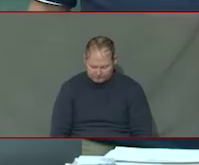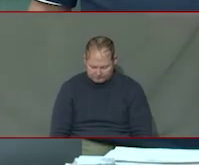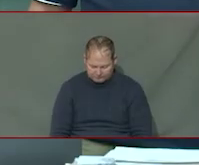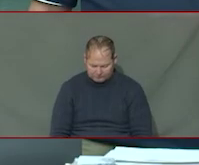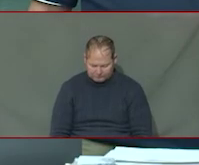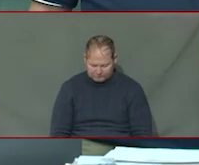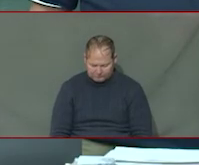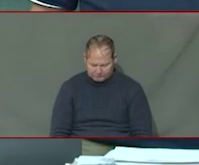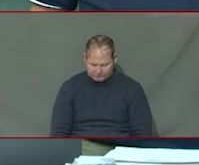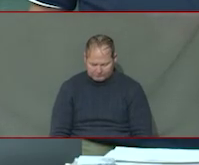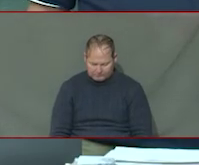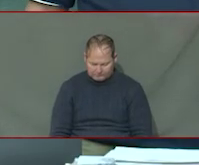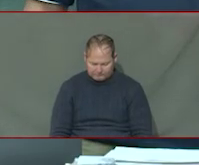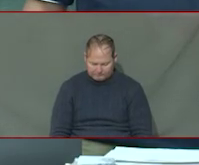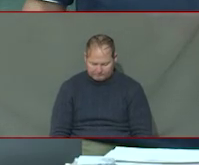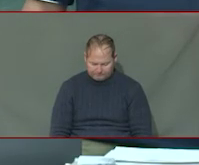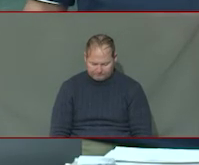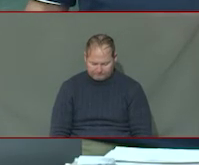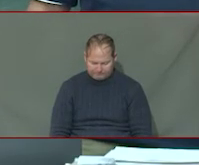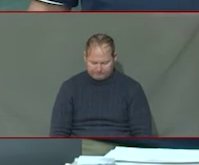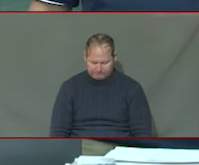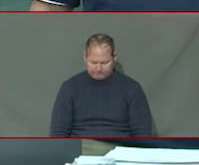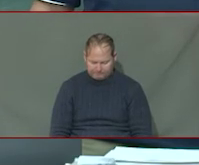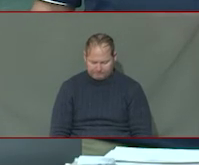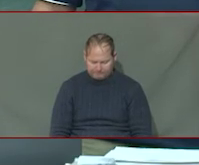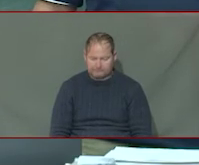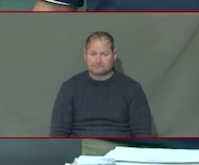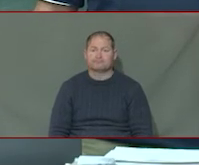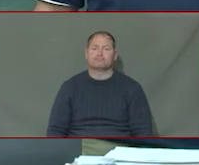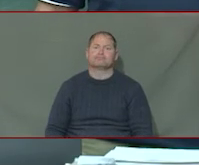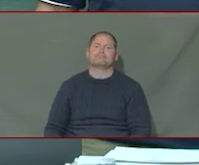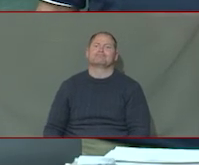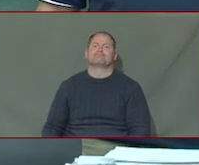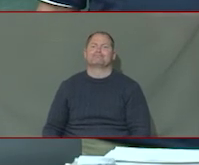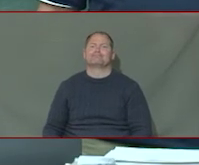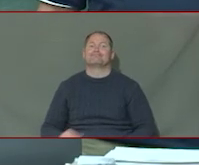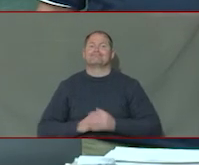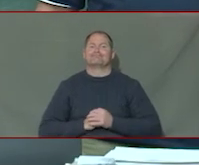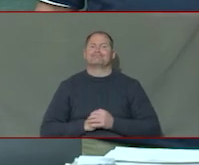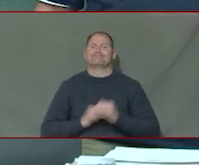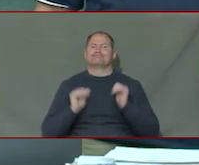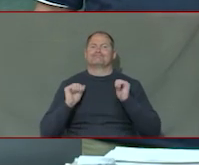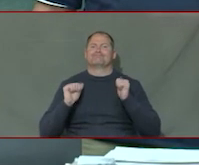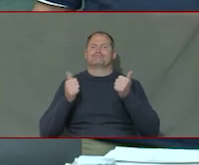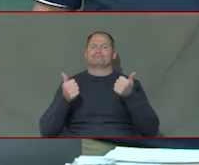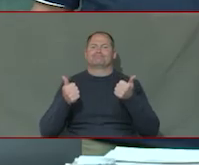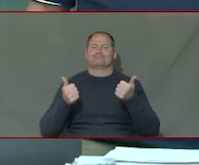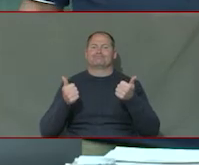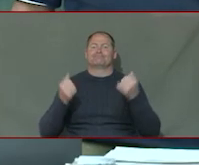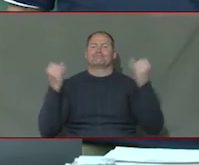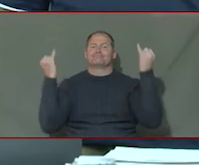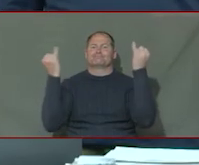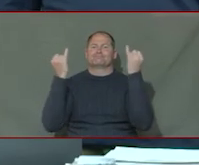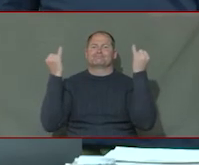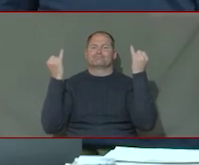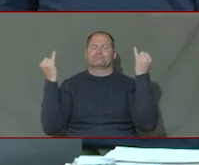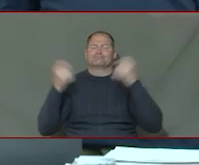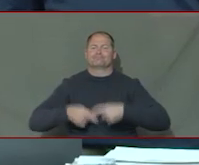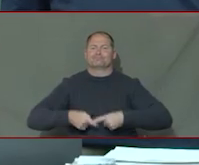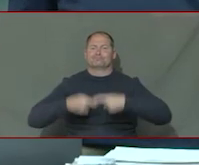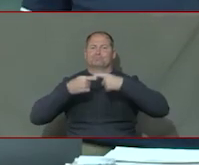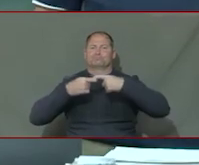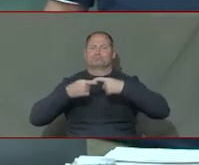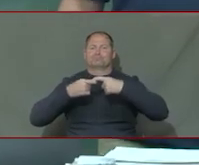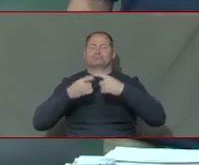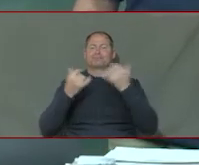So good afternoon to everybody. I'm very happy to be reunited with you after the long holidays. We had a winter school